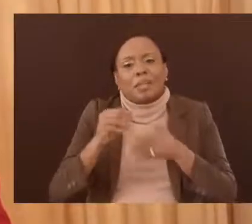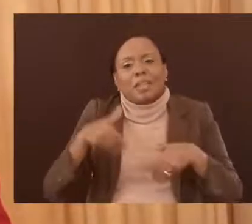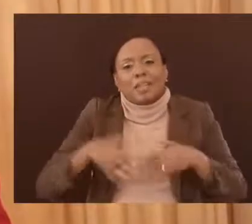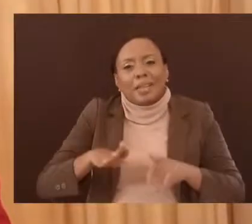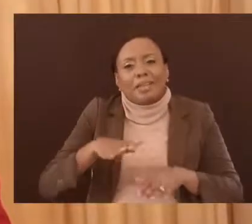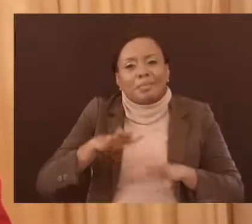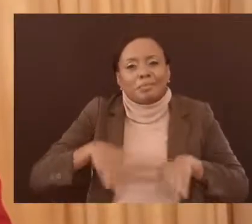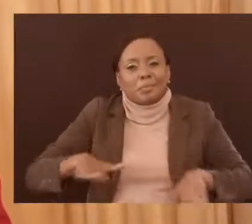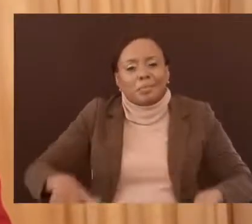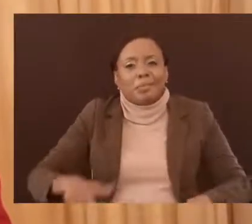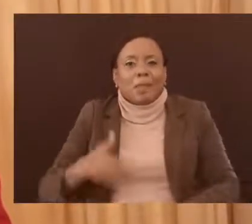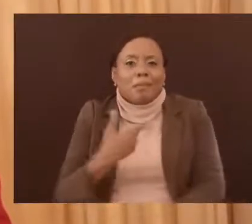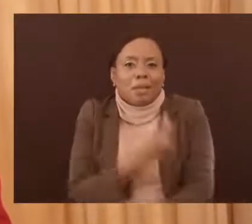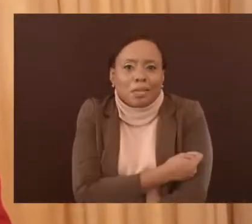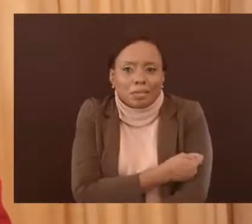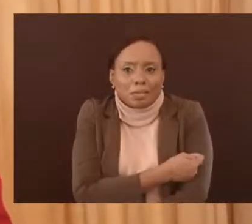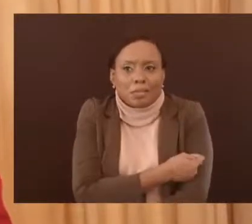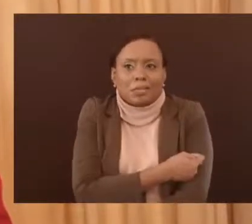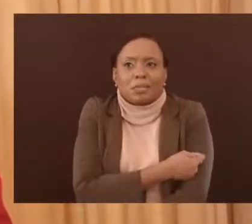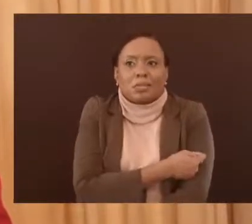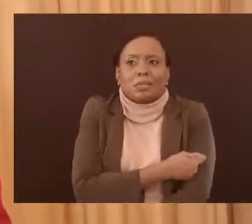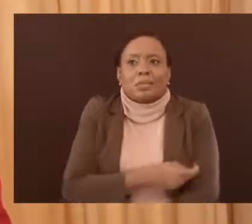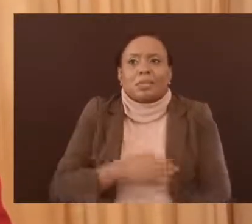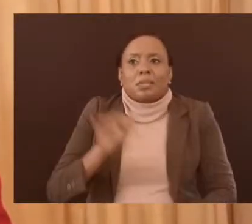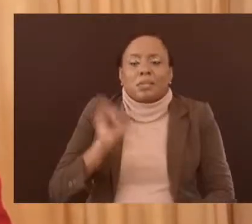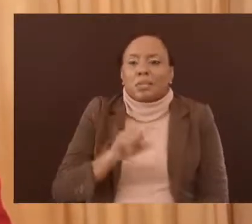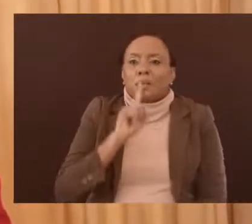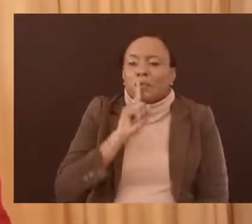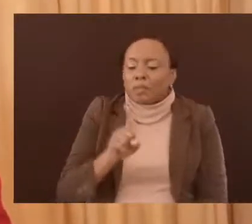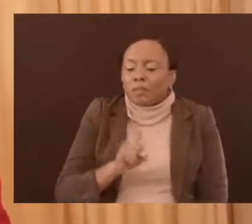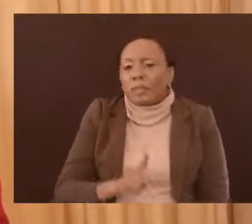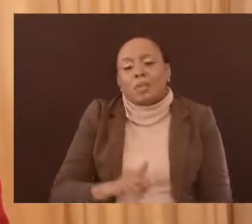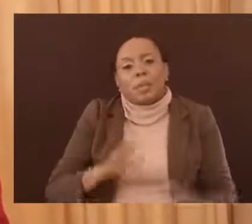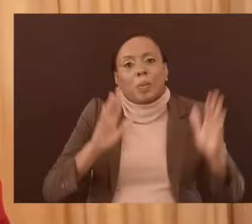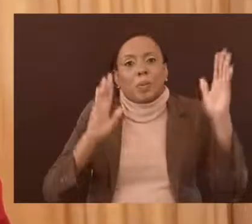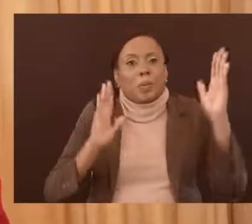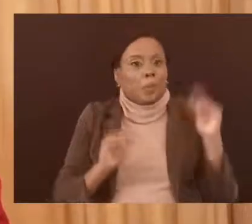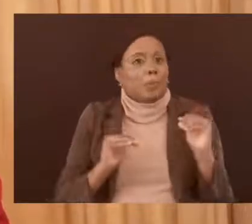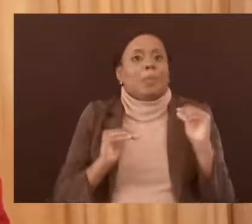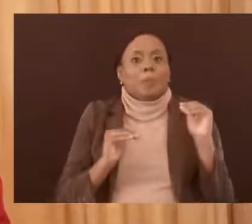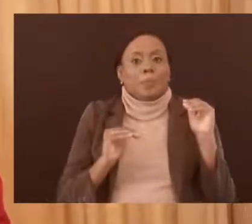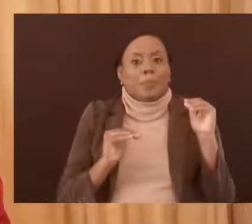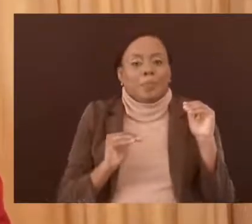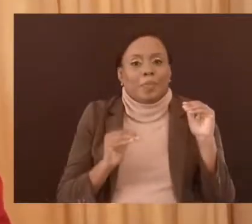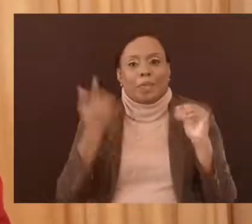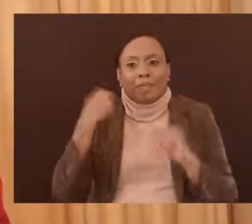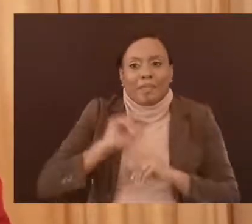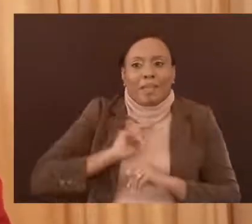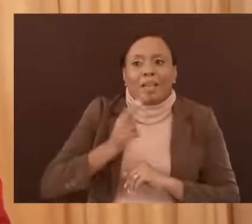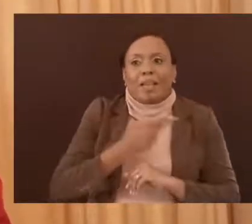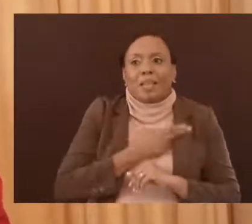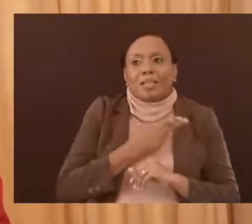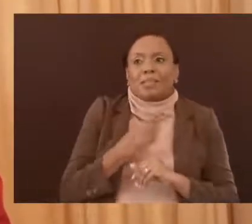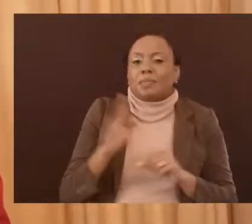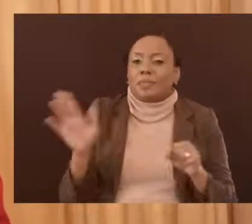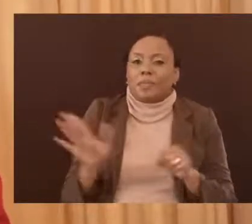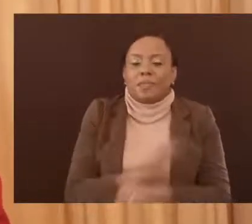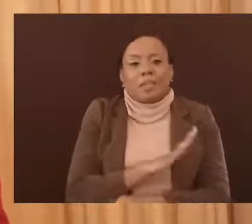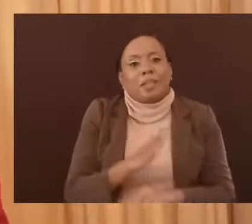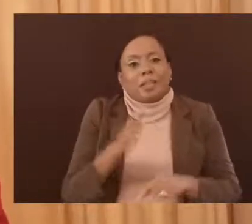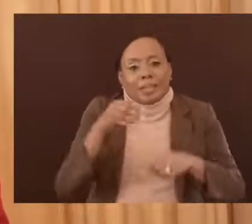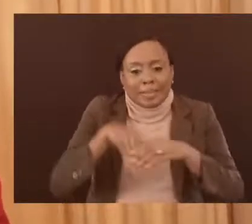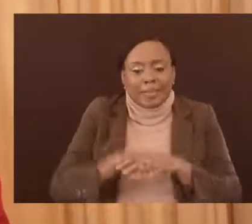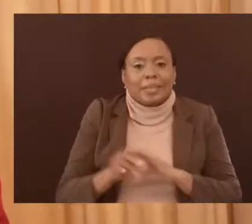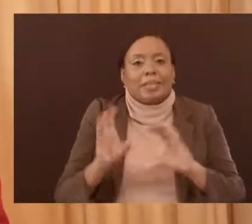to be vaccinated. It is our only hope of being able to reach a certain level in terms of our herd